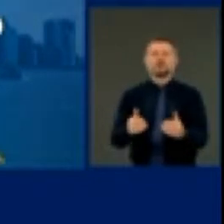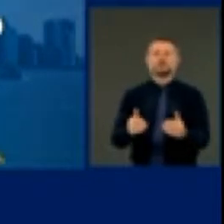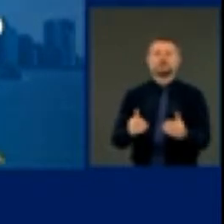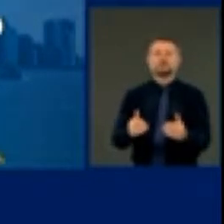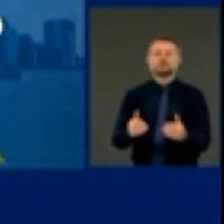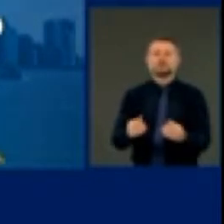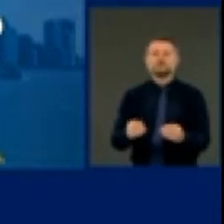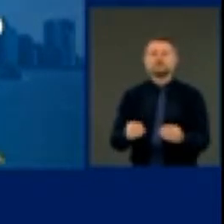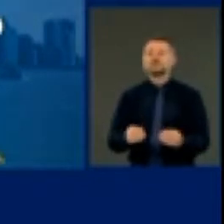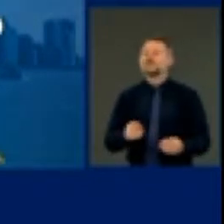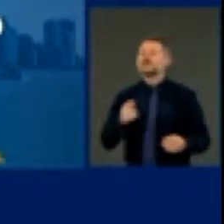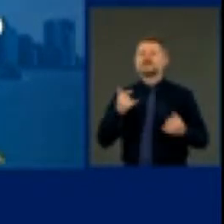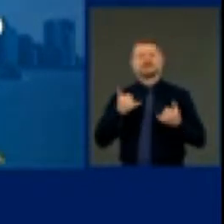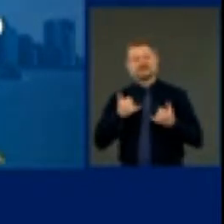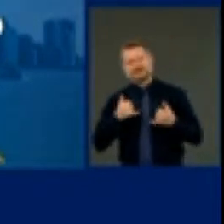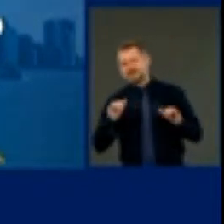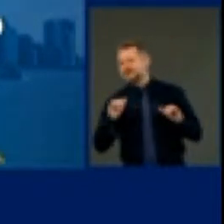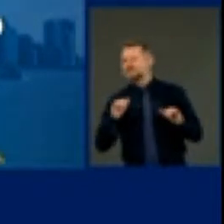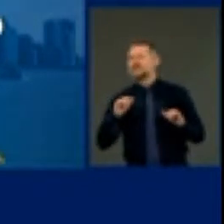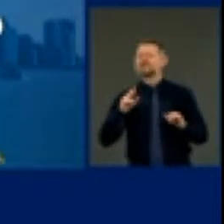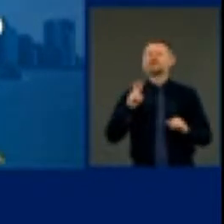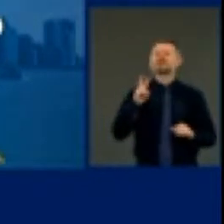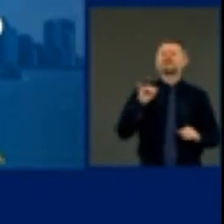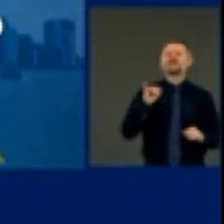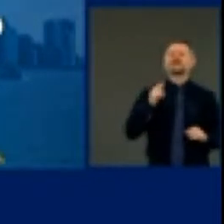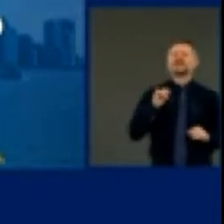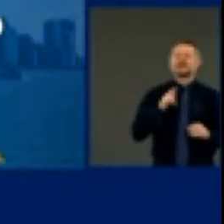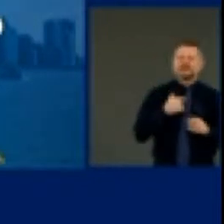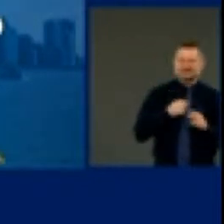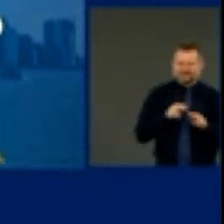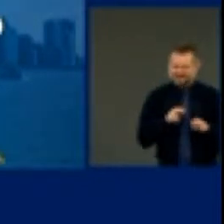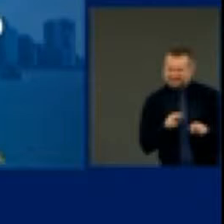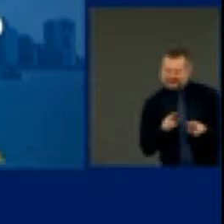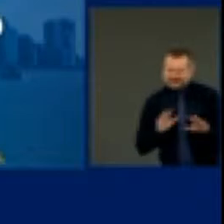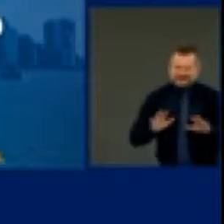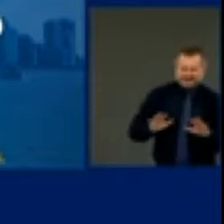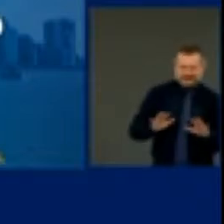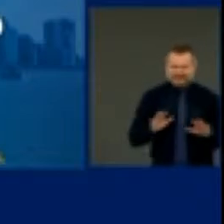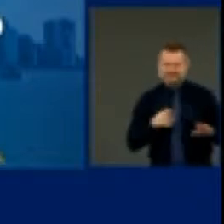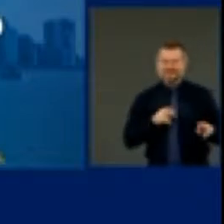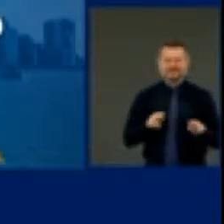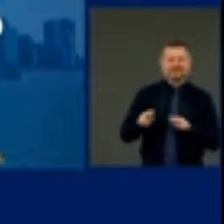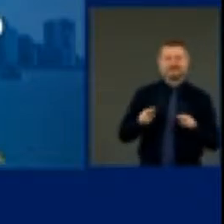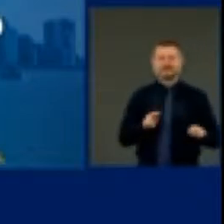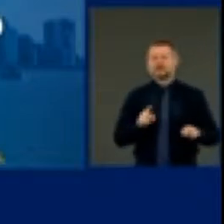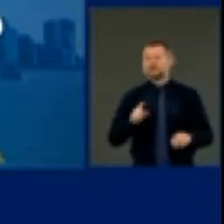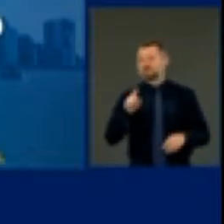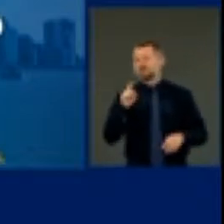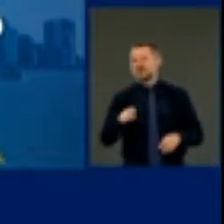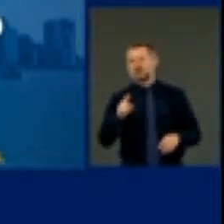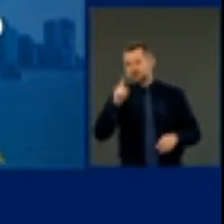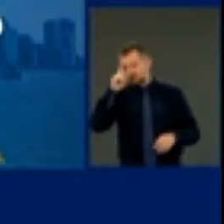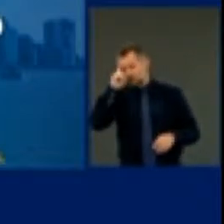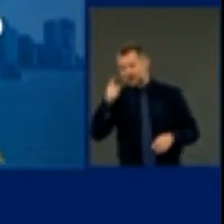vigilant, could come back. If you don't stay smart, it will come back. Could be a second